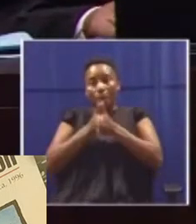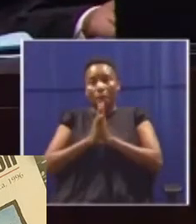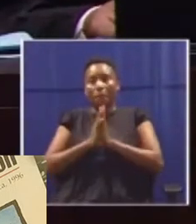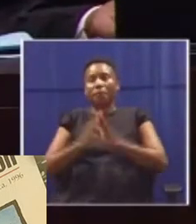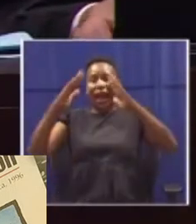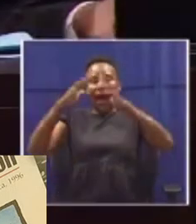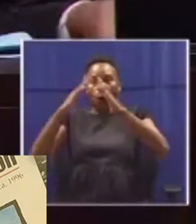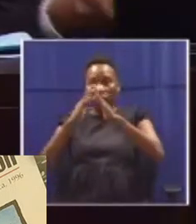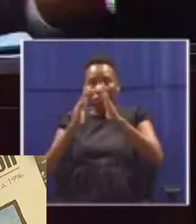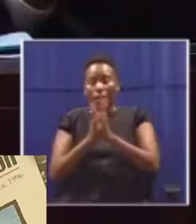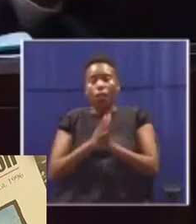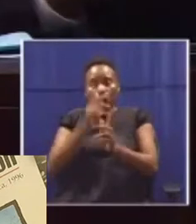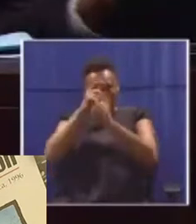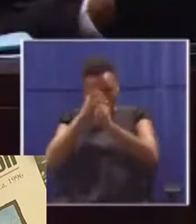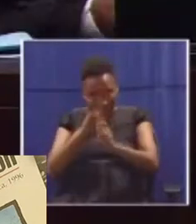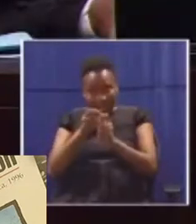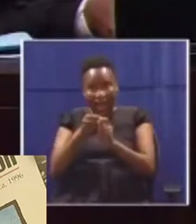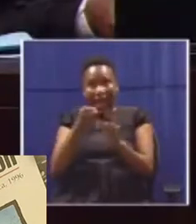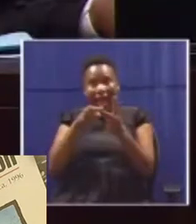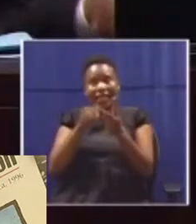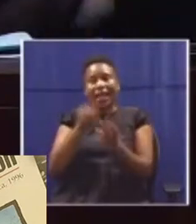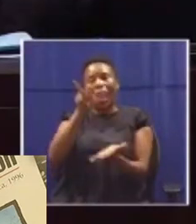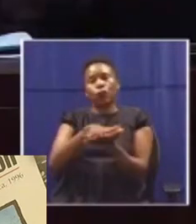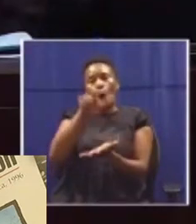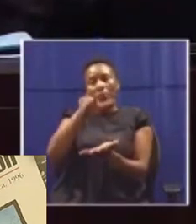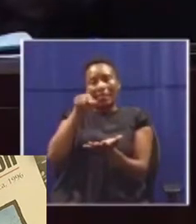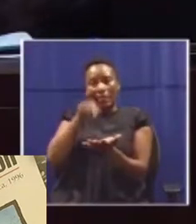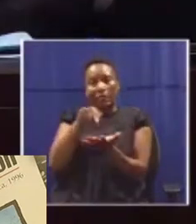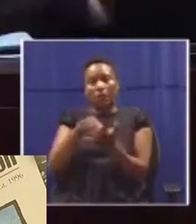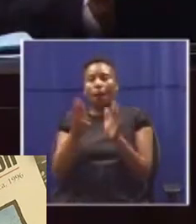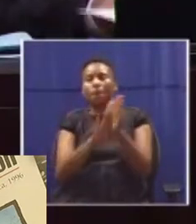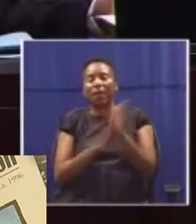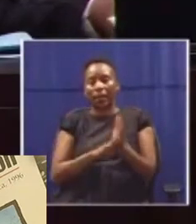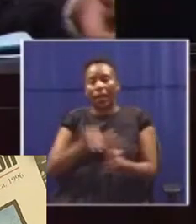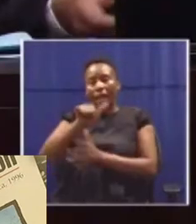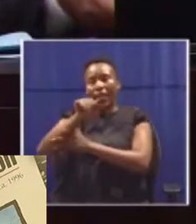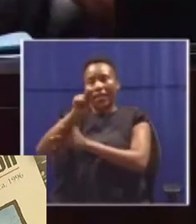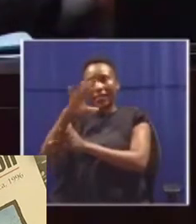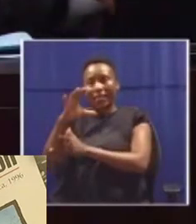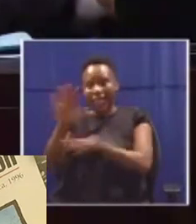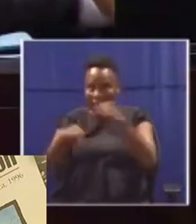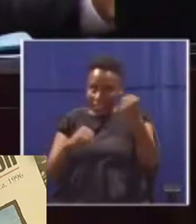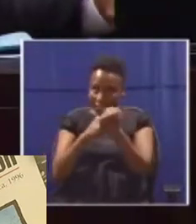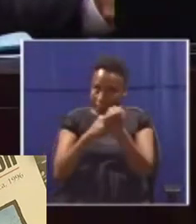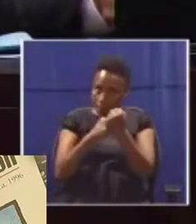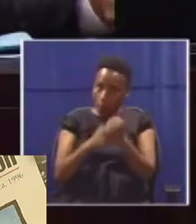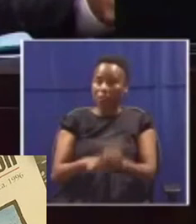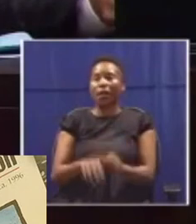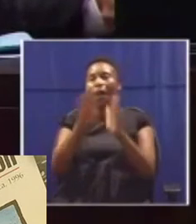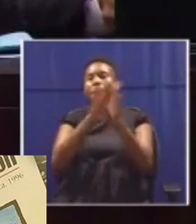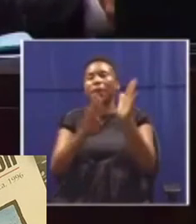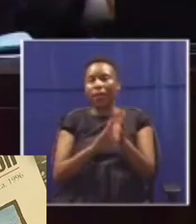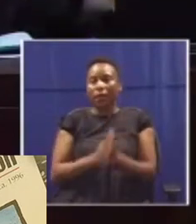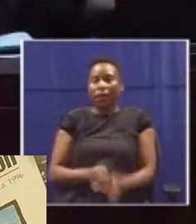adopt this bill. The ANC support the bill. Ea wina ANC